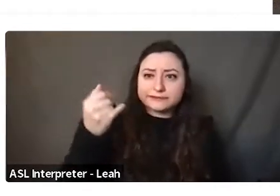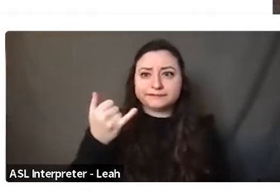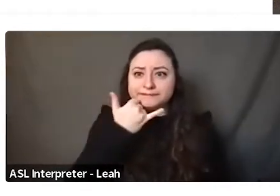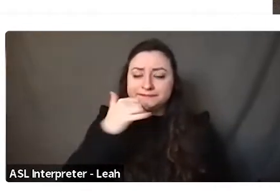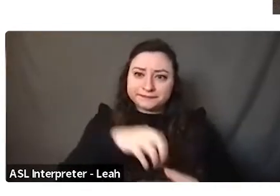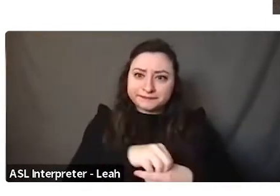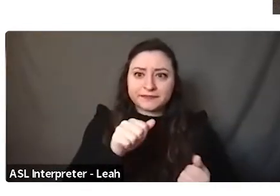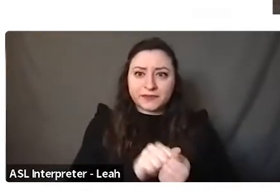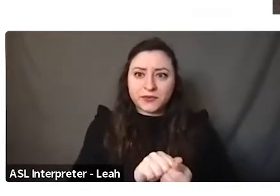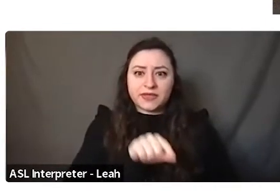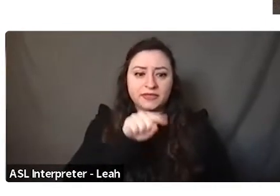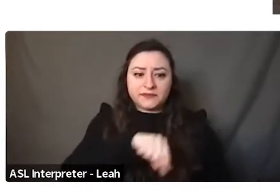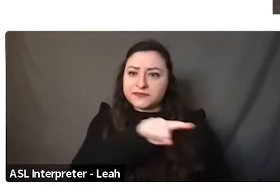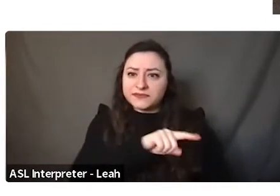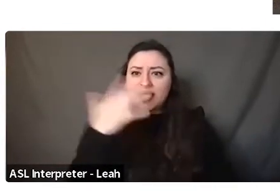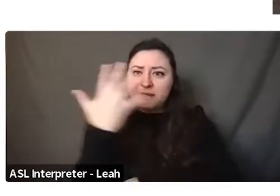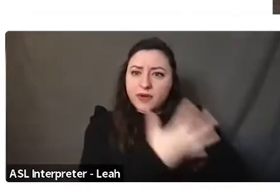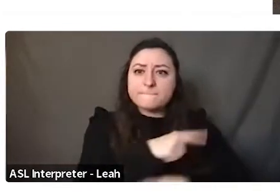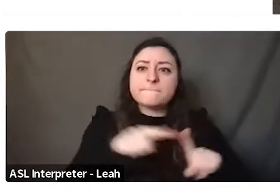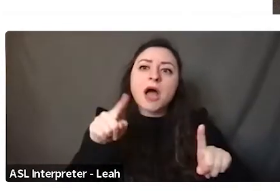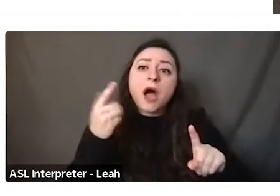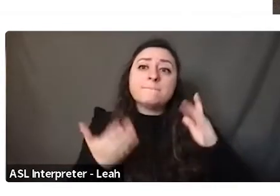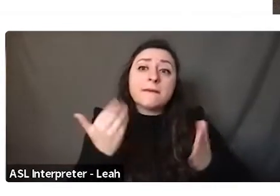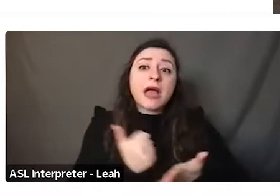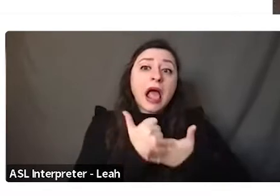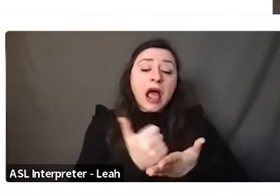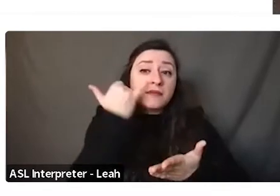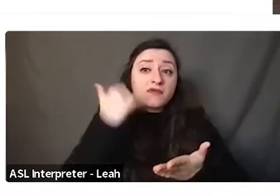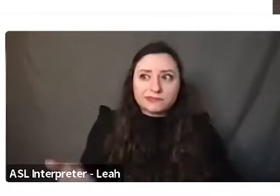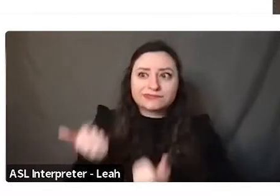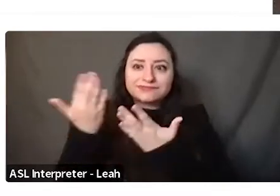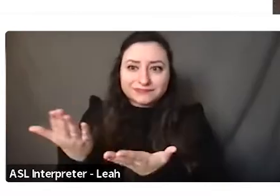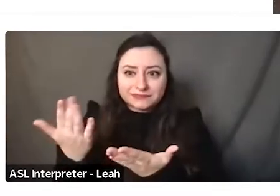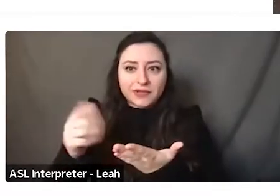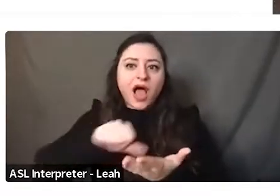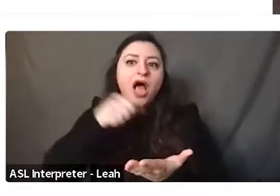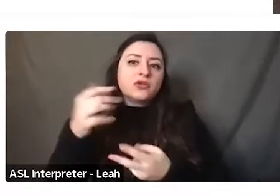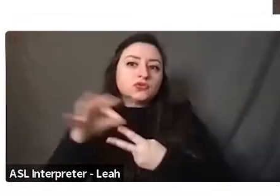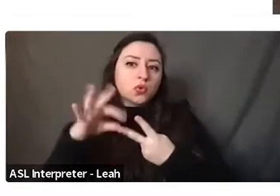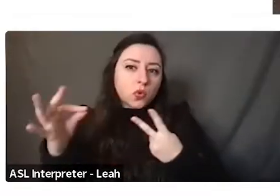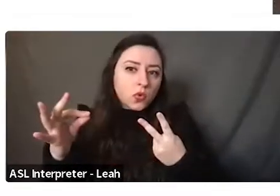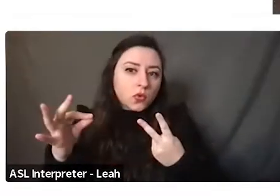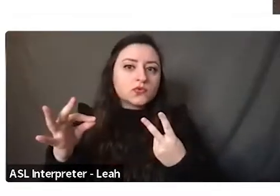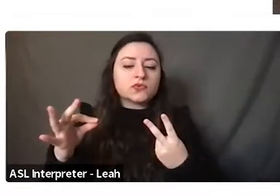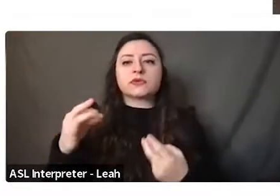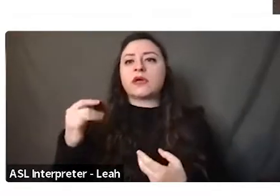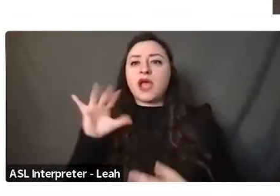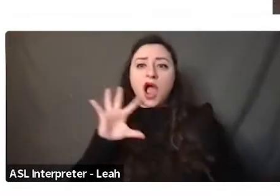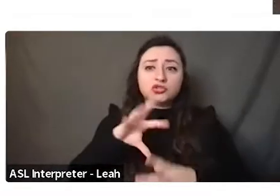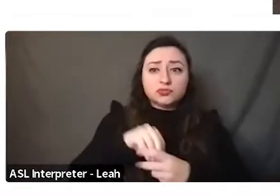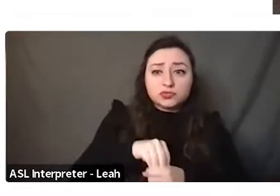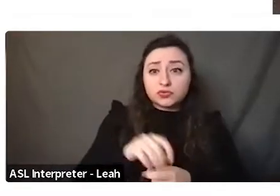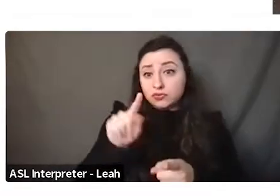deforestation, it's your problem to fix it, but could we present brands with alternatives? And this was Teju's contribution. So